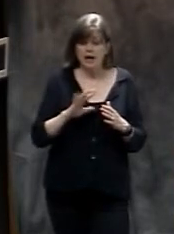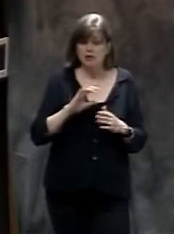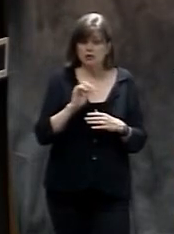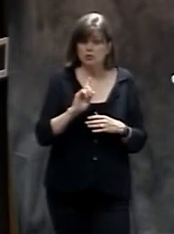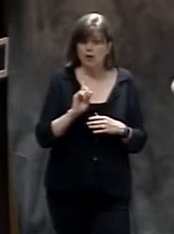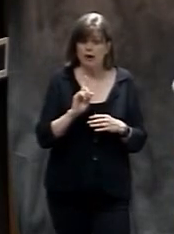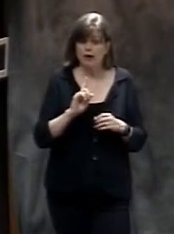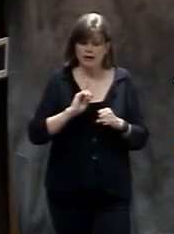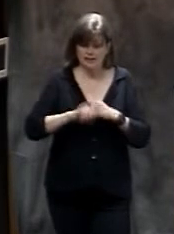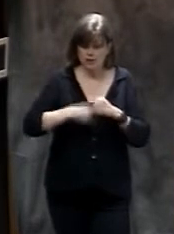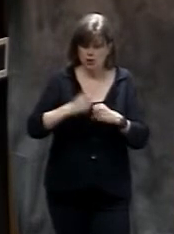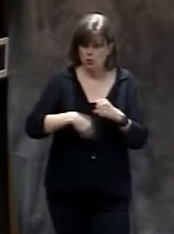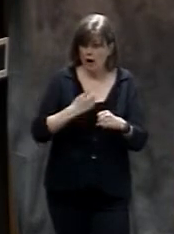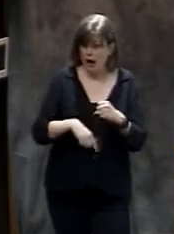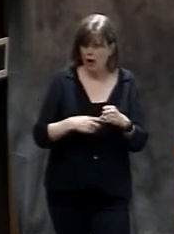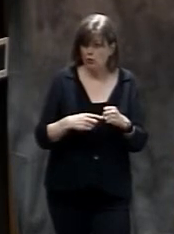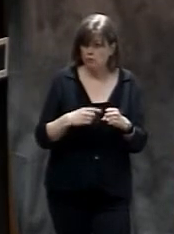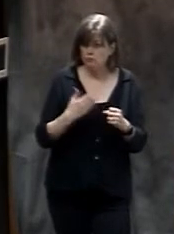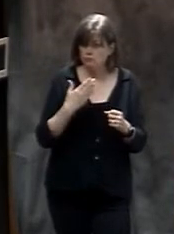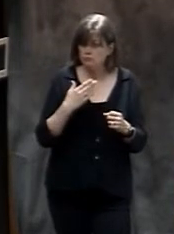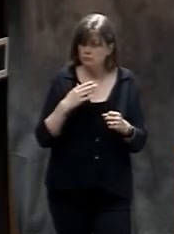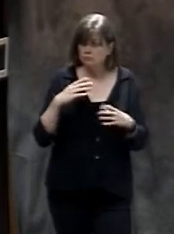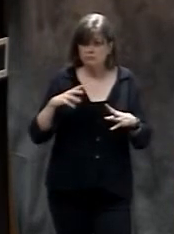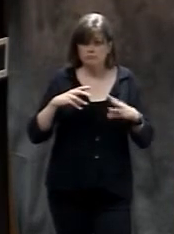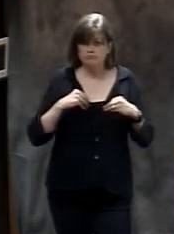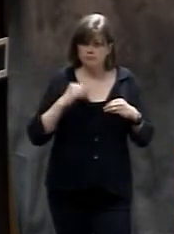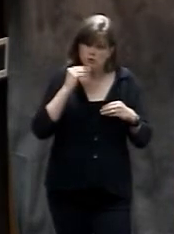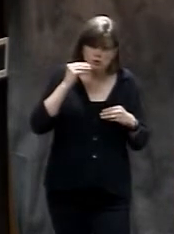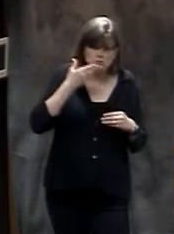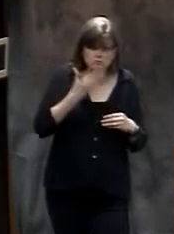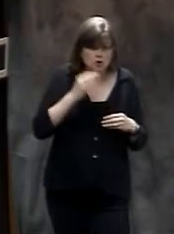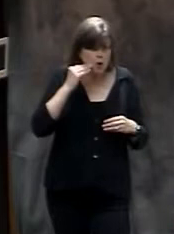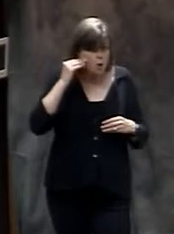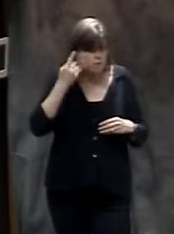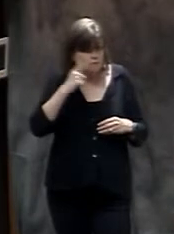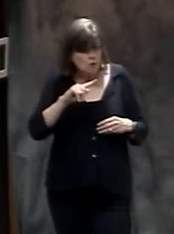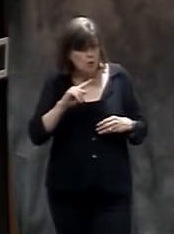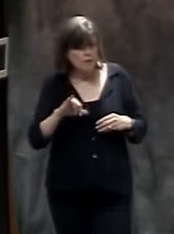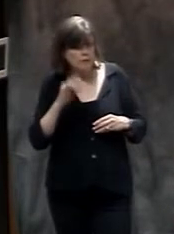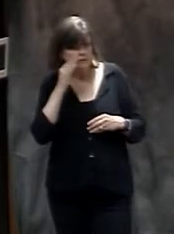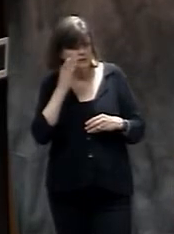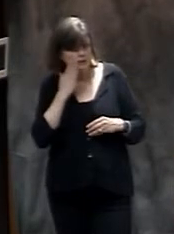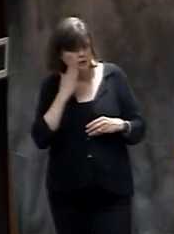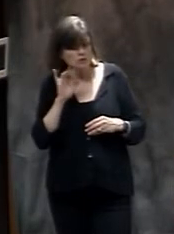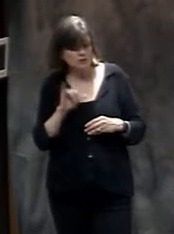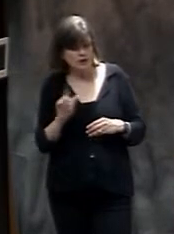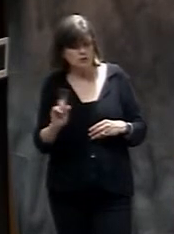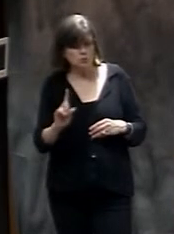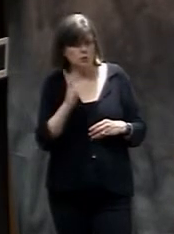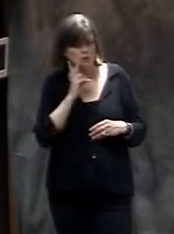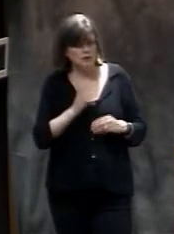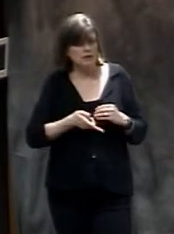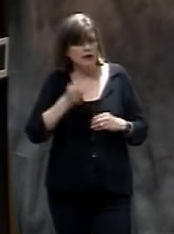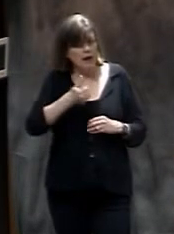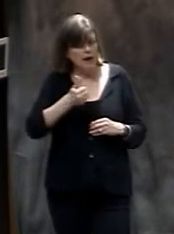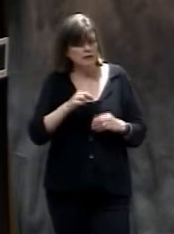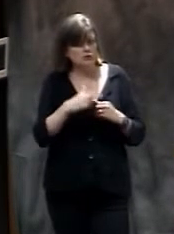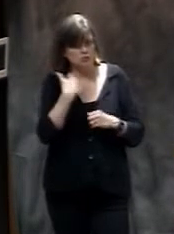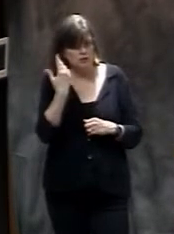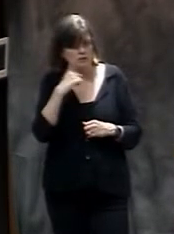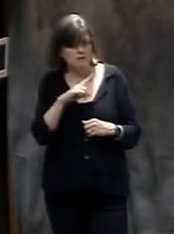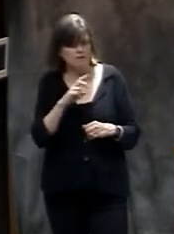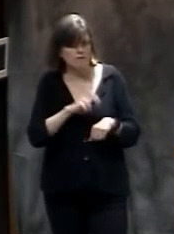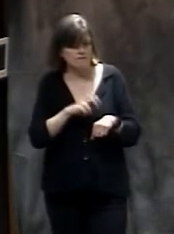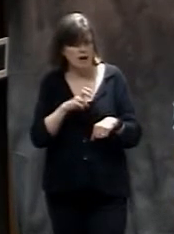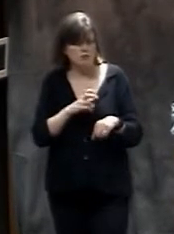they could basically live year-round or nearly, those are the areas where we see the highest risk for virus transmission, and those happen to be